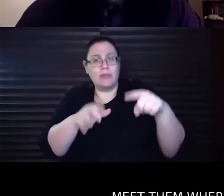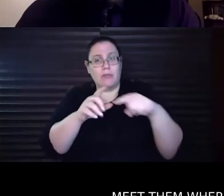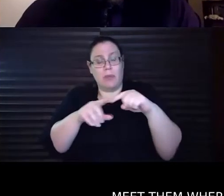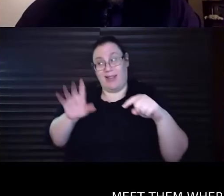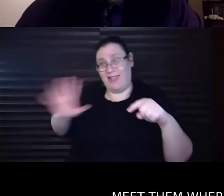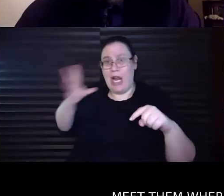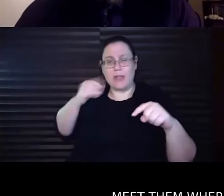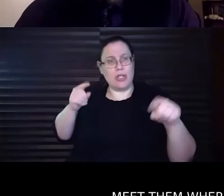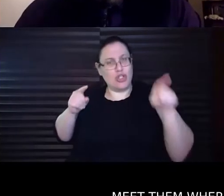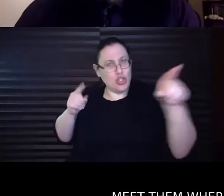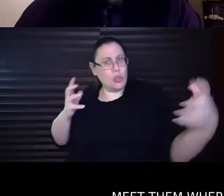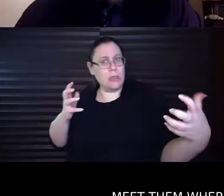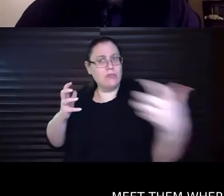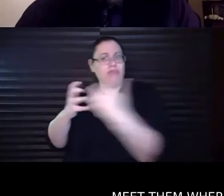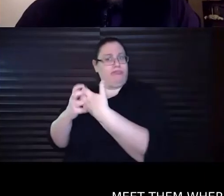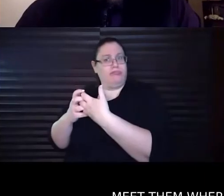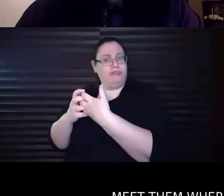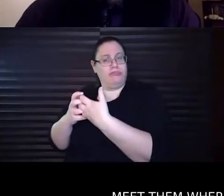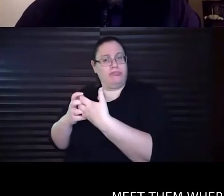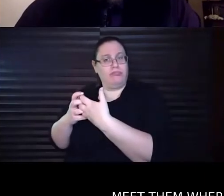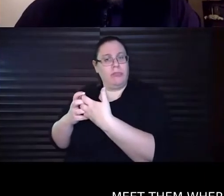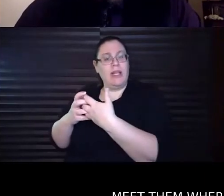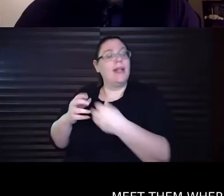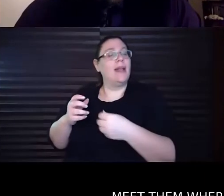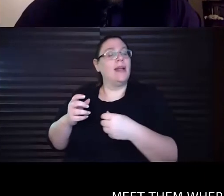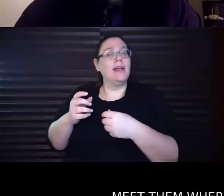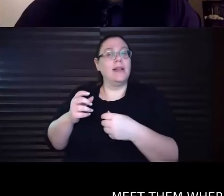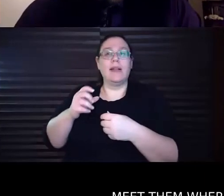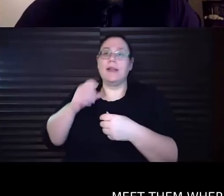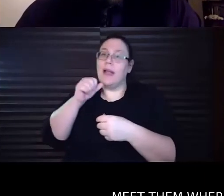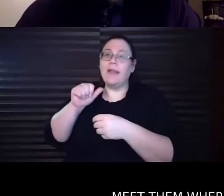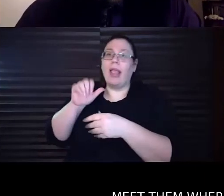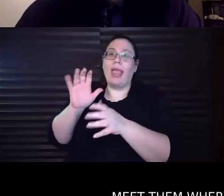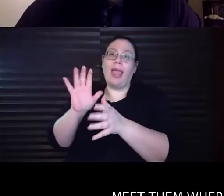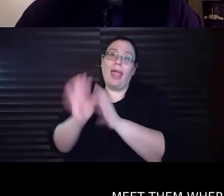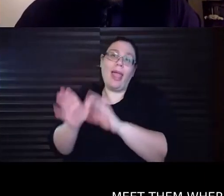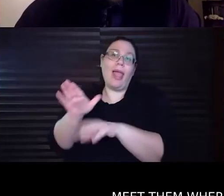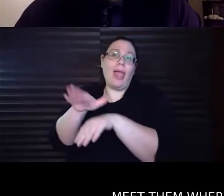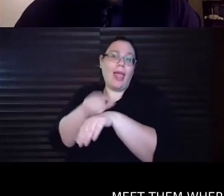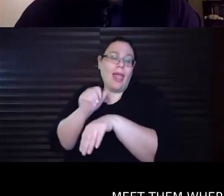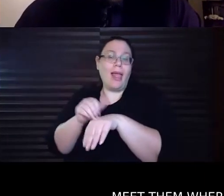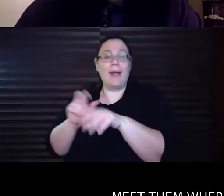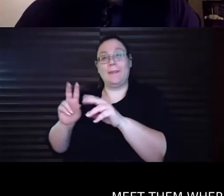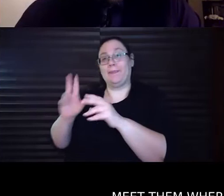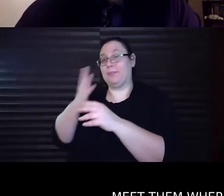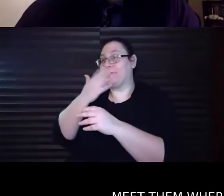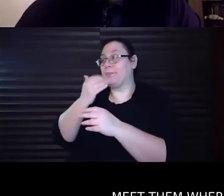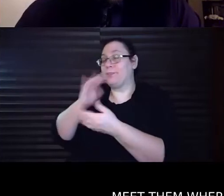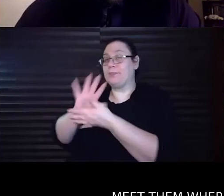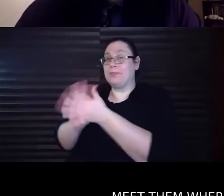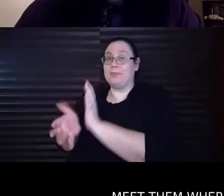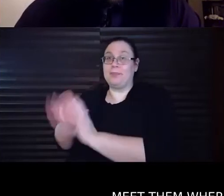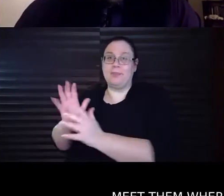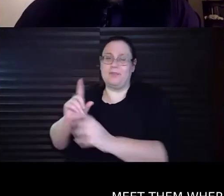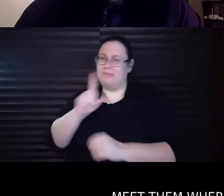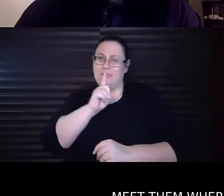are. That it doesn't pander, it doesn't patronize, and I